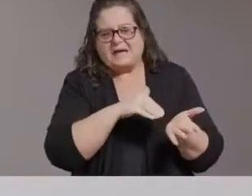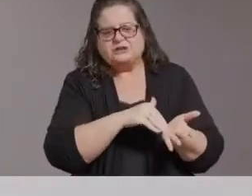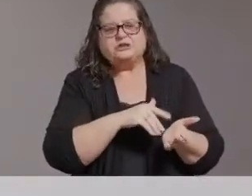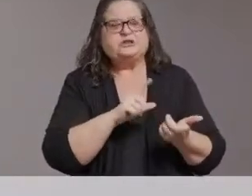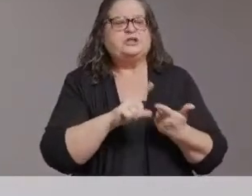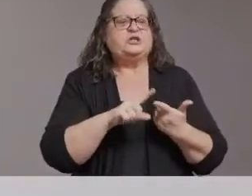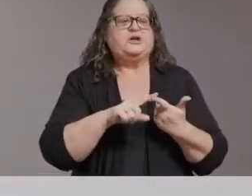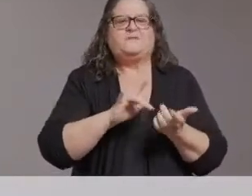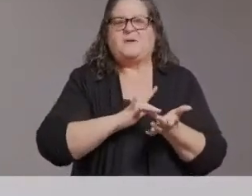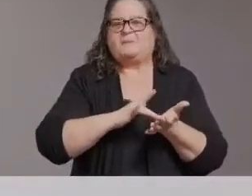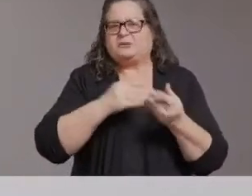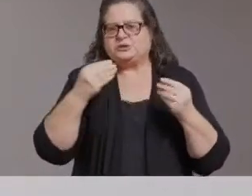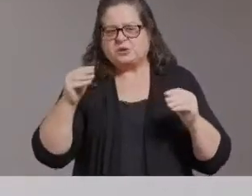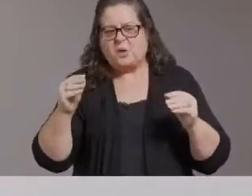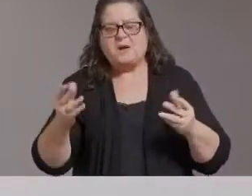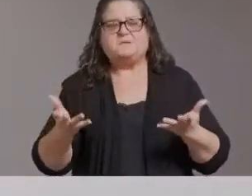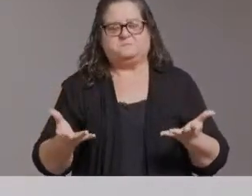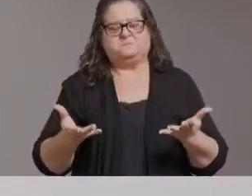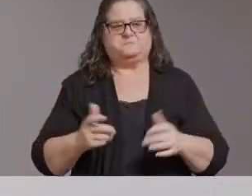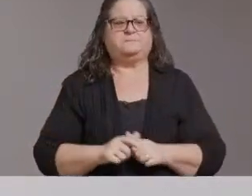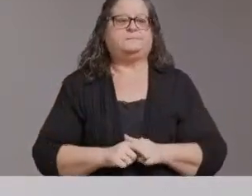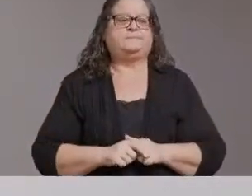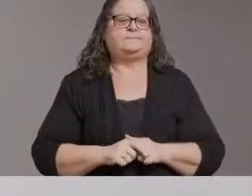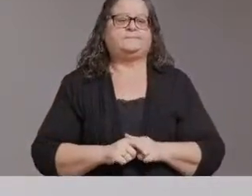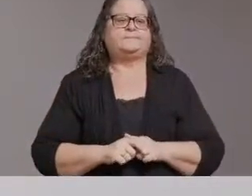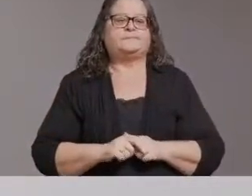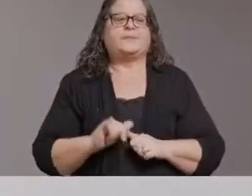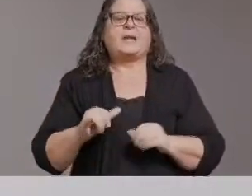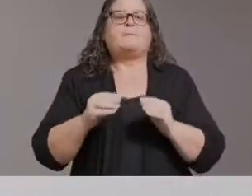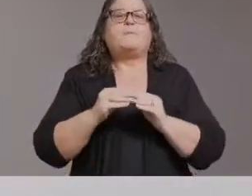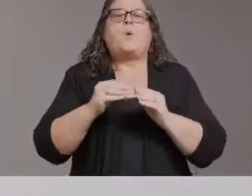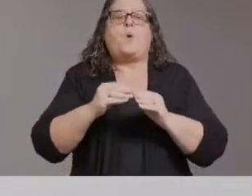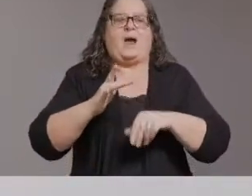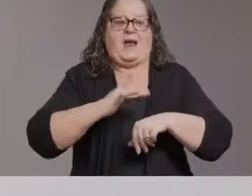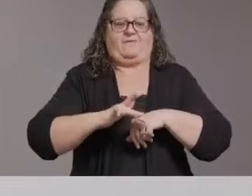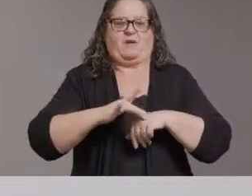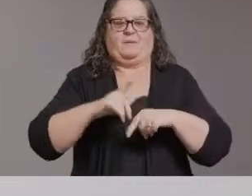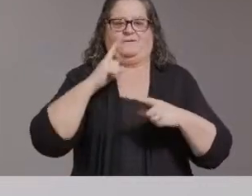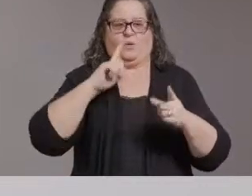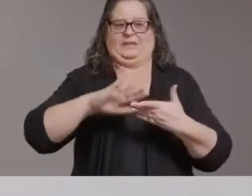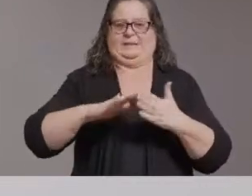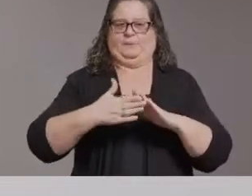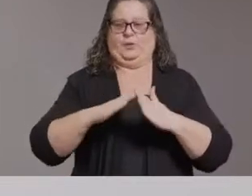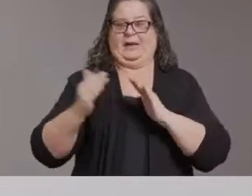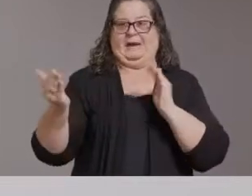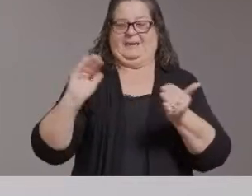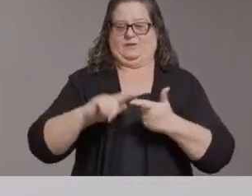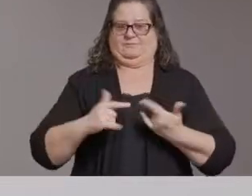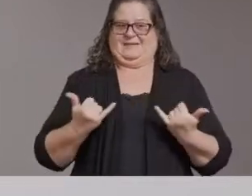pharmacies, and it would be more available in the community than it is right now because